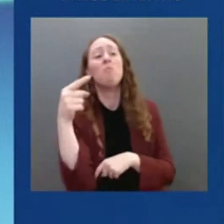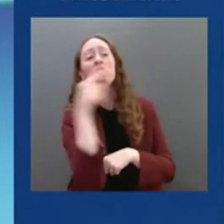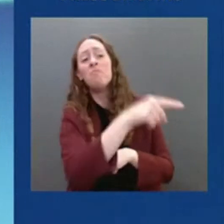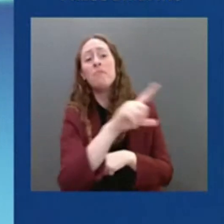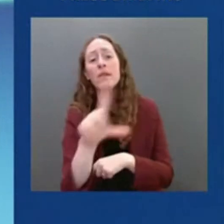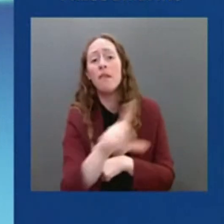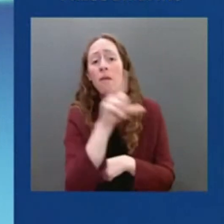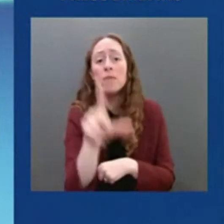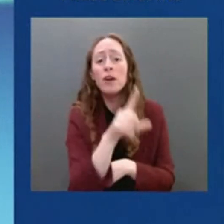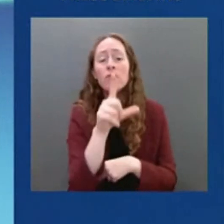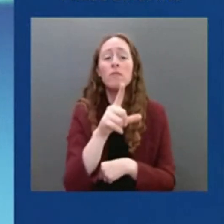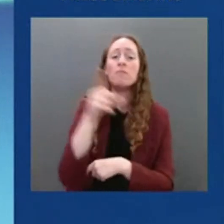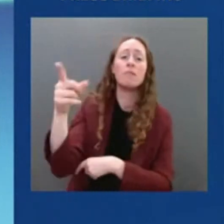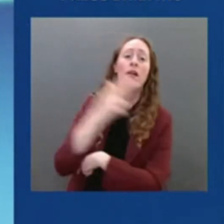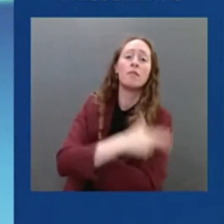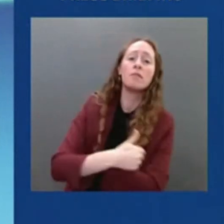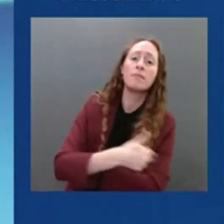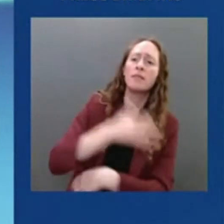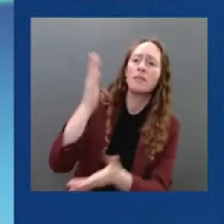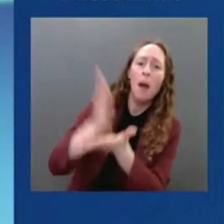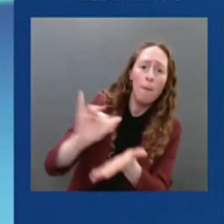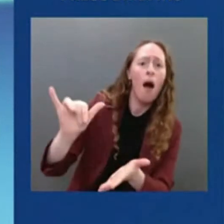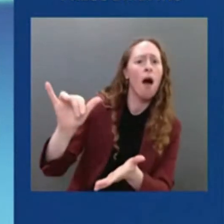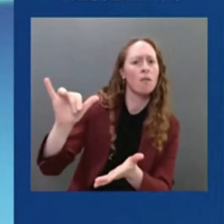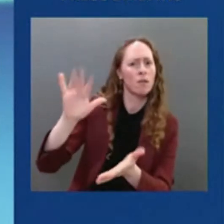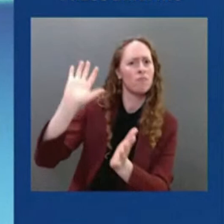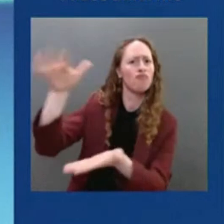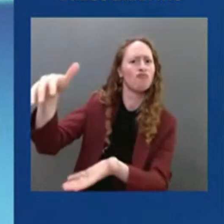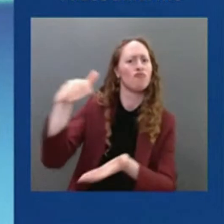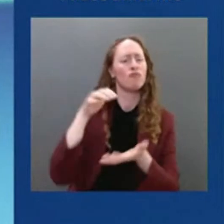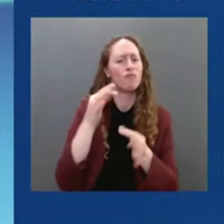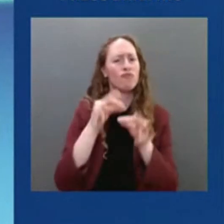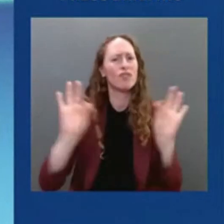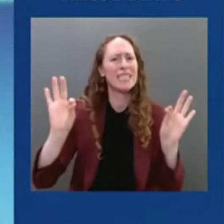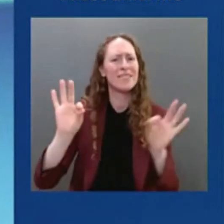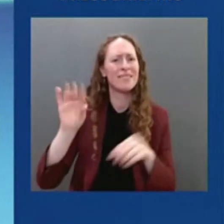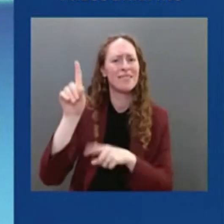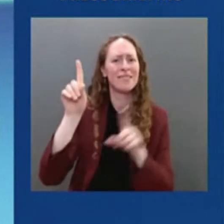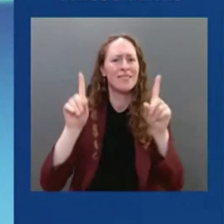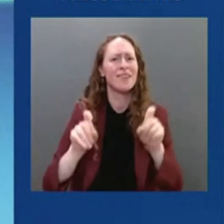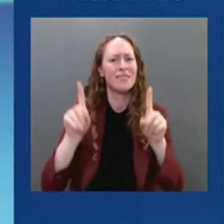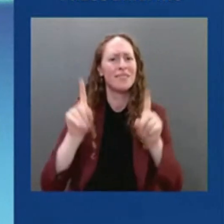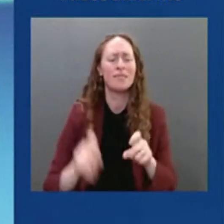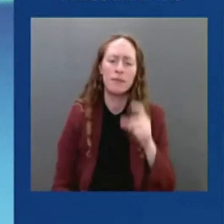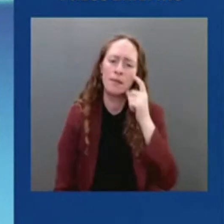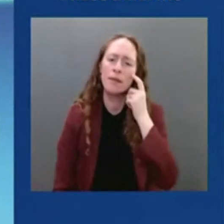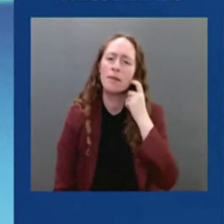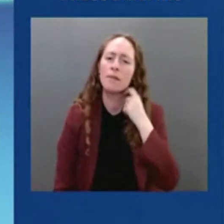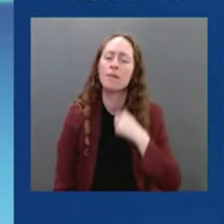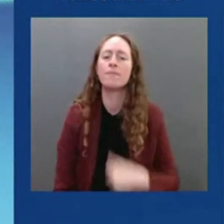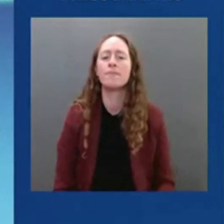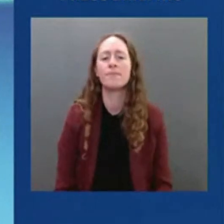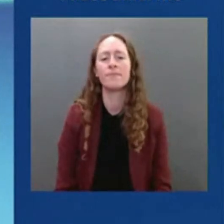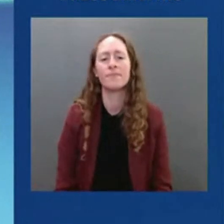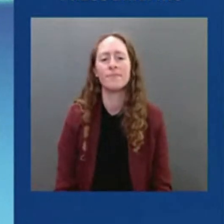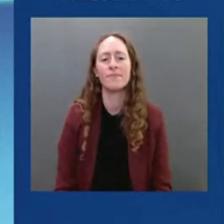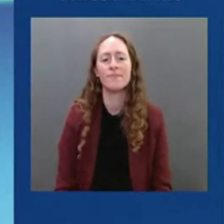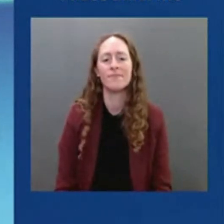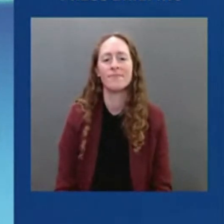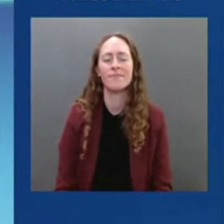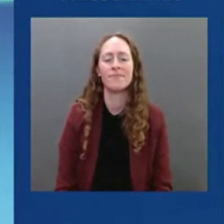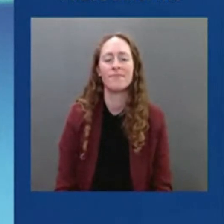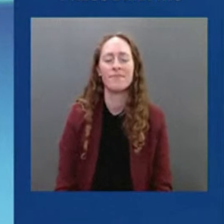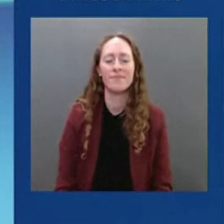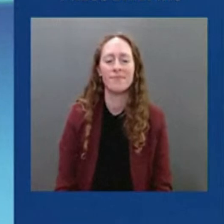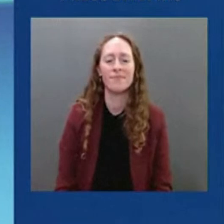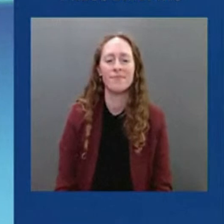spread. Another thing that helps both prevent infections and spread is masks. There is